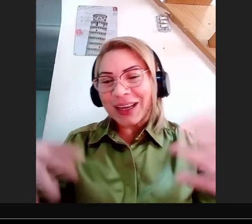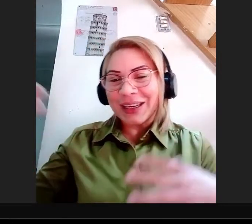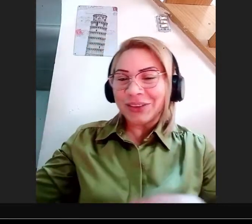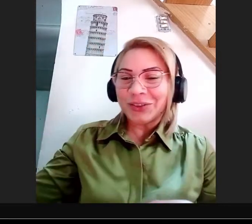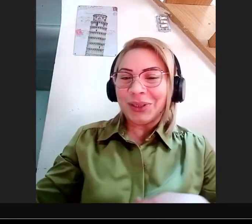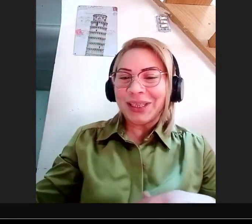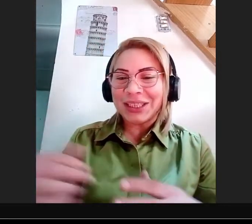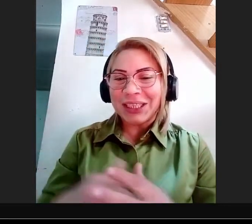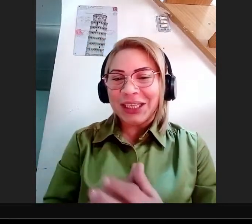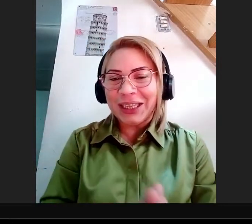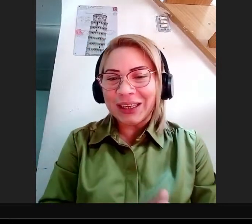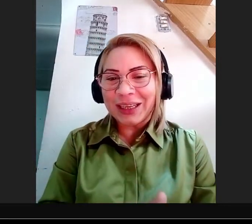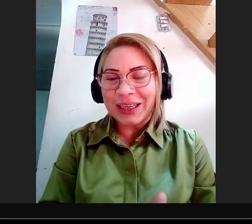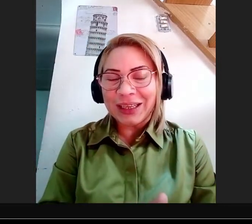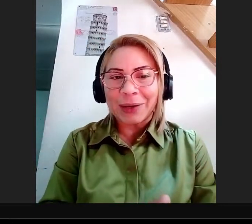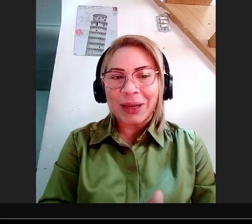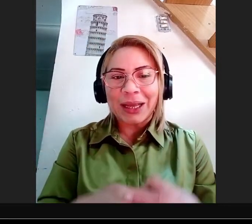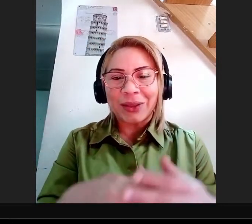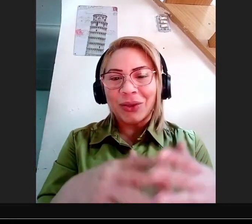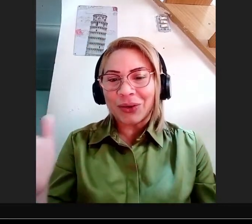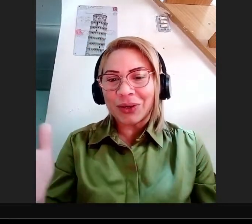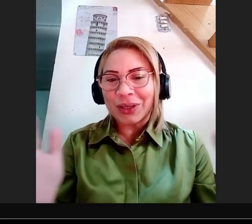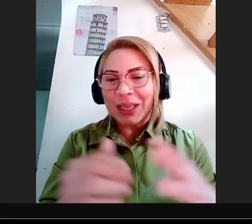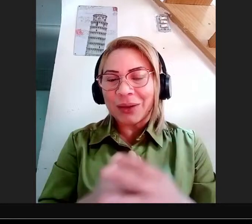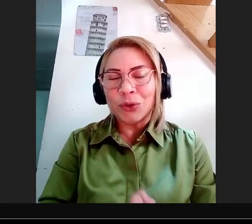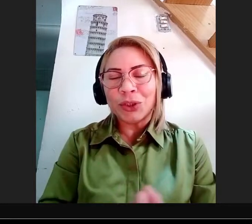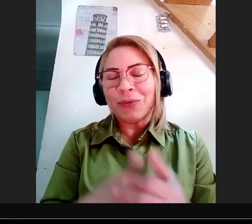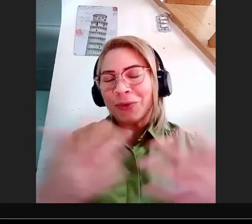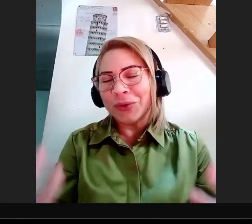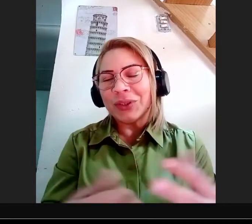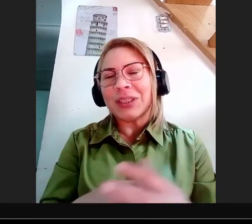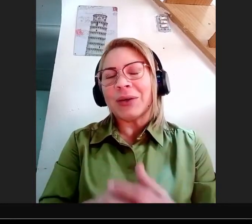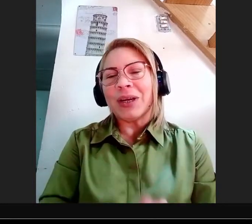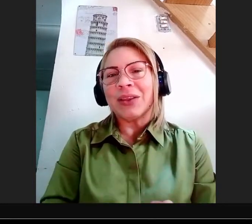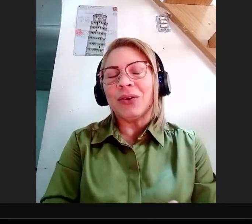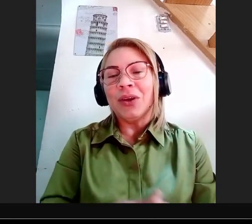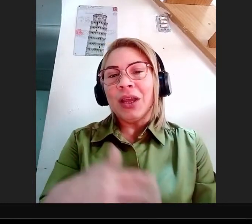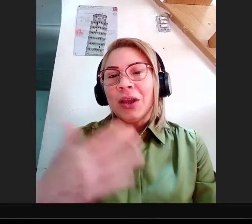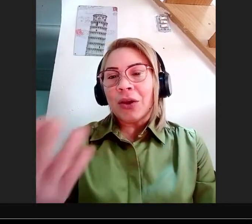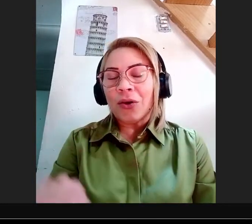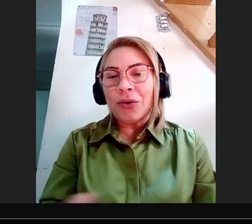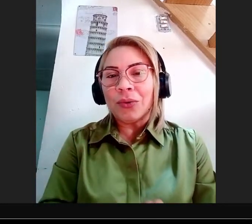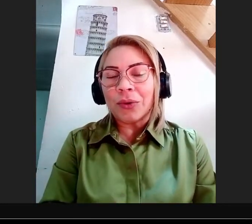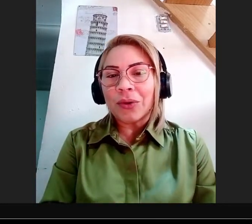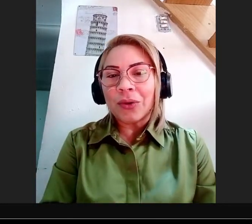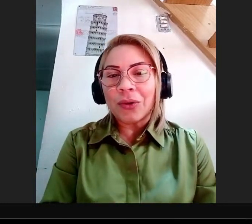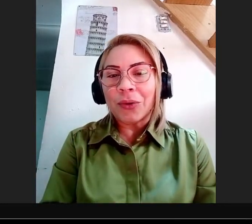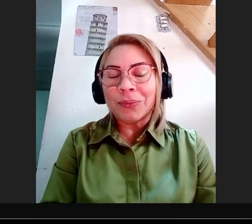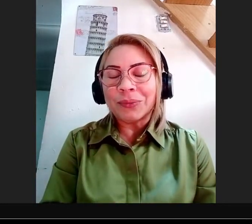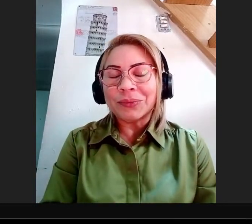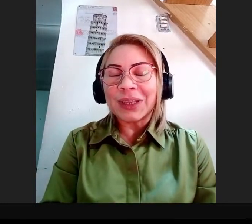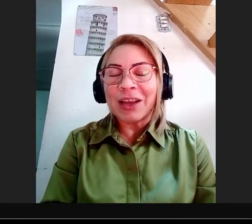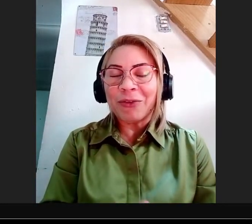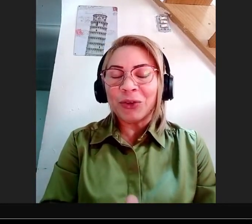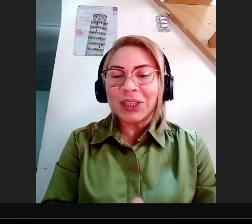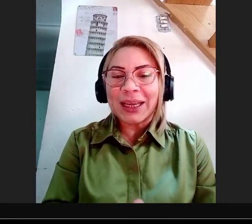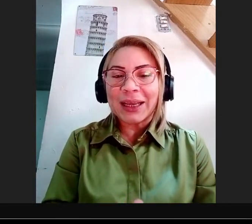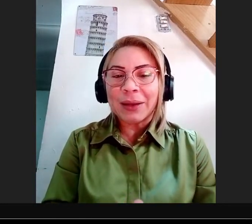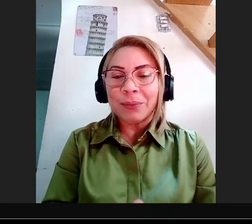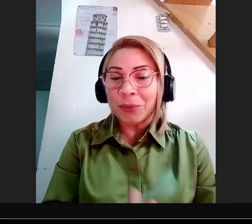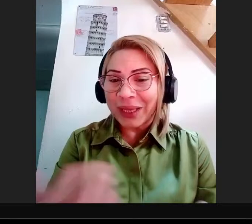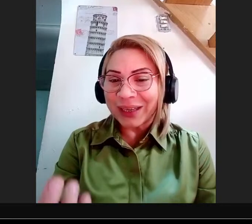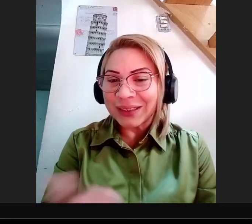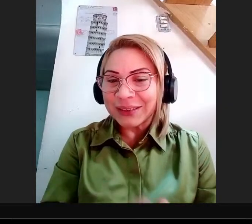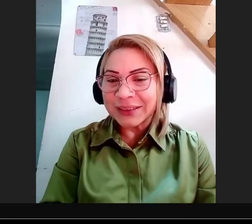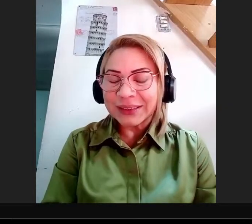We were taken from the north to the south of Chile, working in different places la